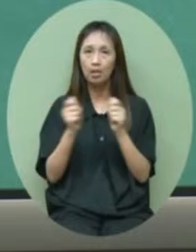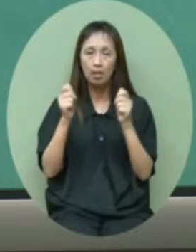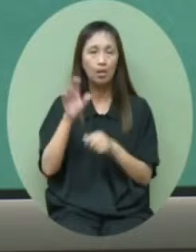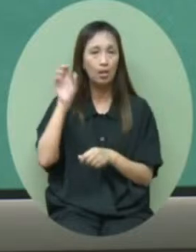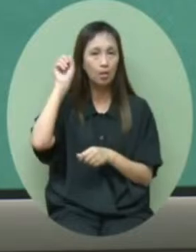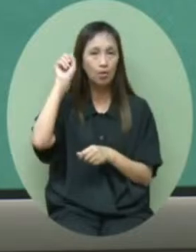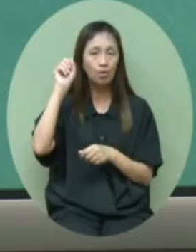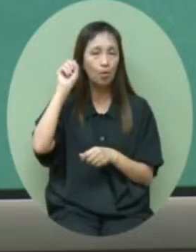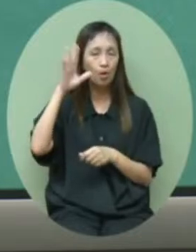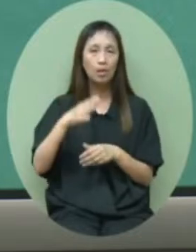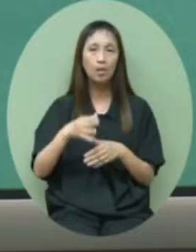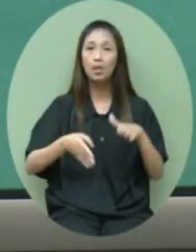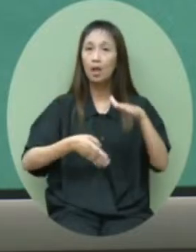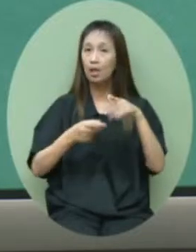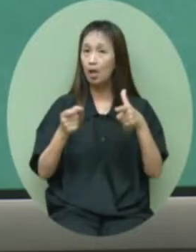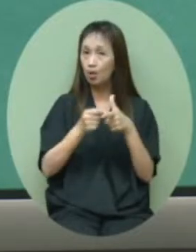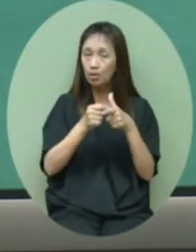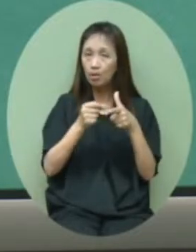then